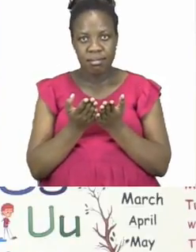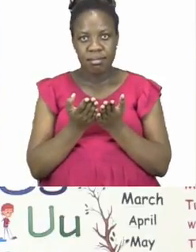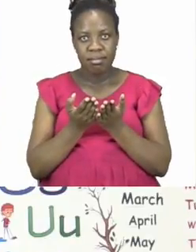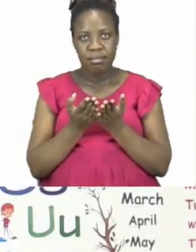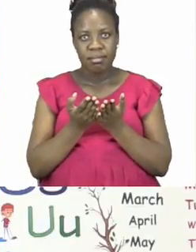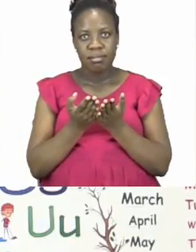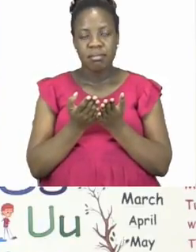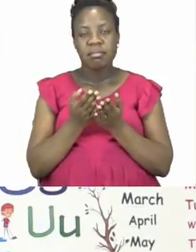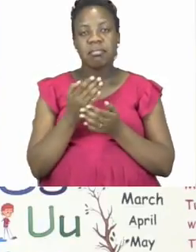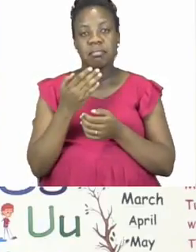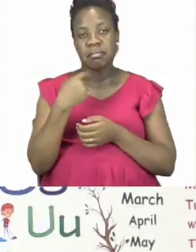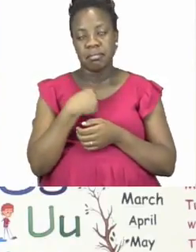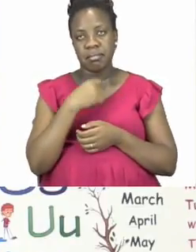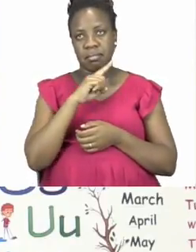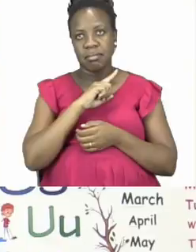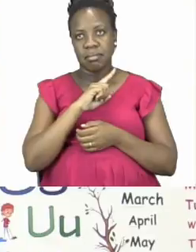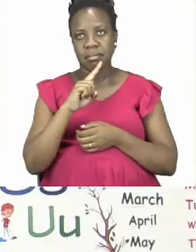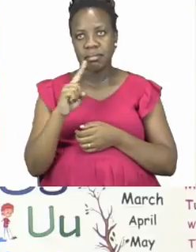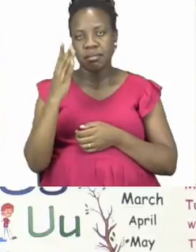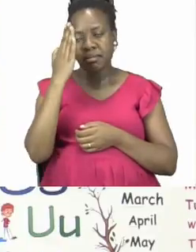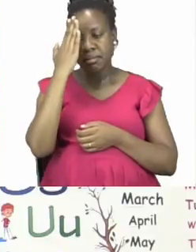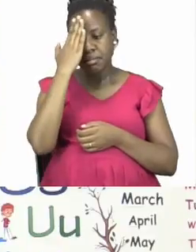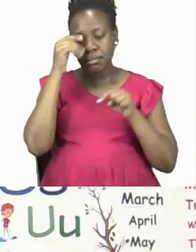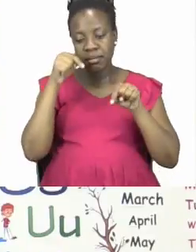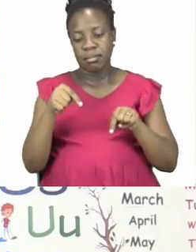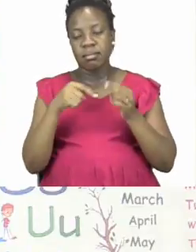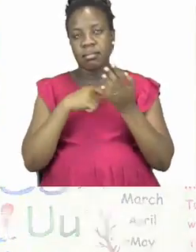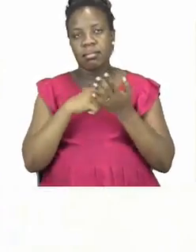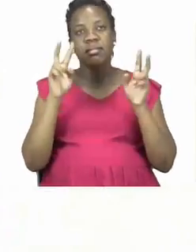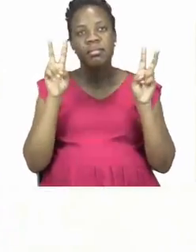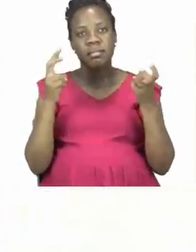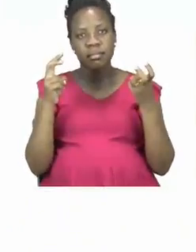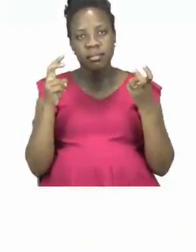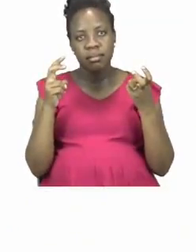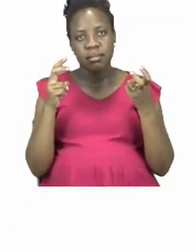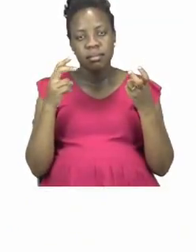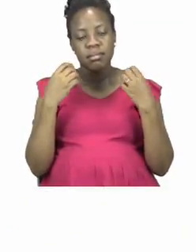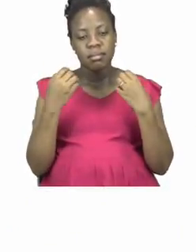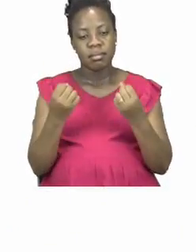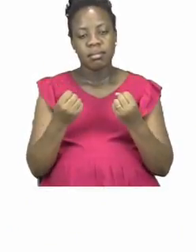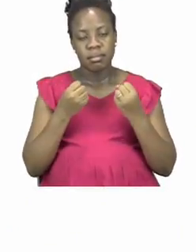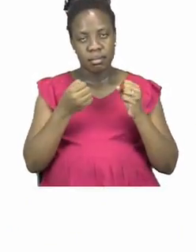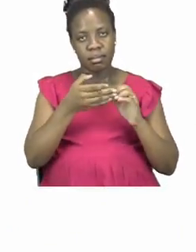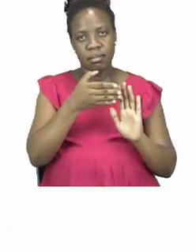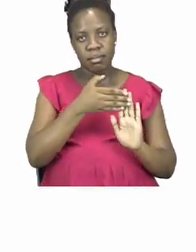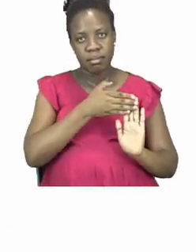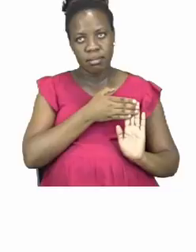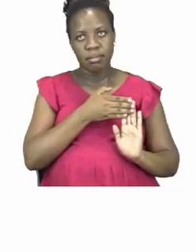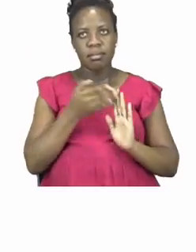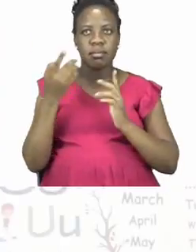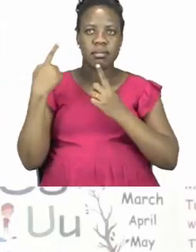I am Teacher Hartung and our theme this week is Saving Energy and